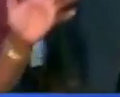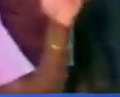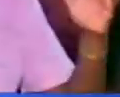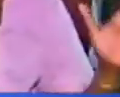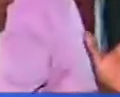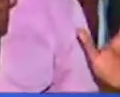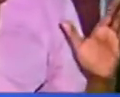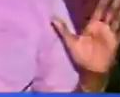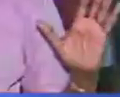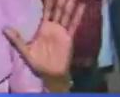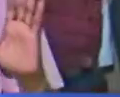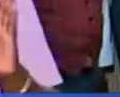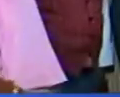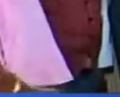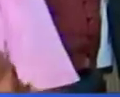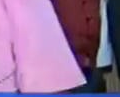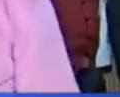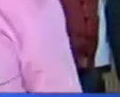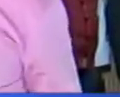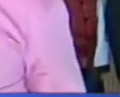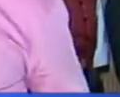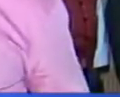2000. Nane jafika.